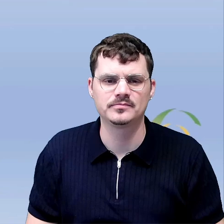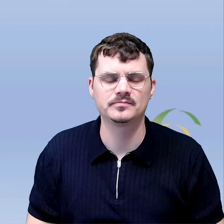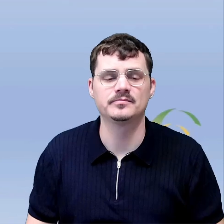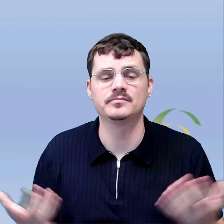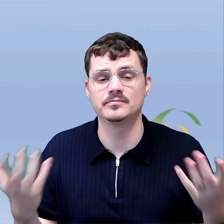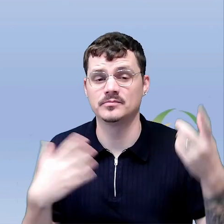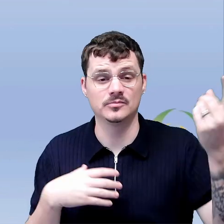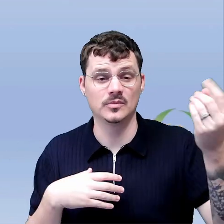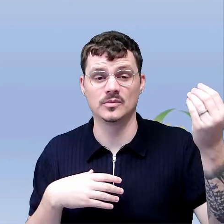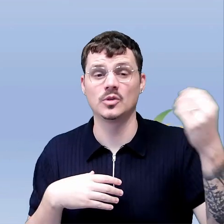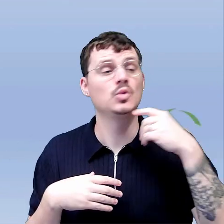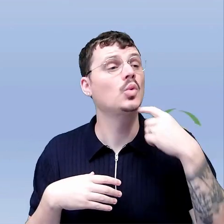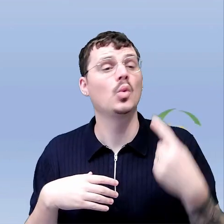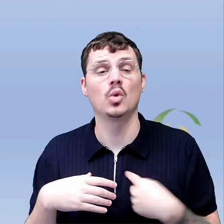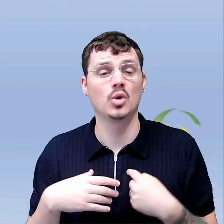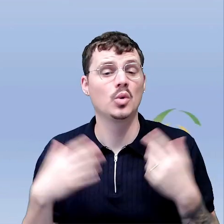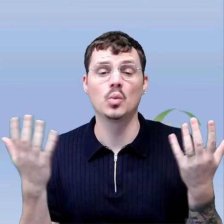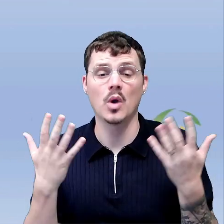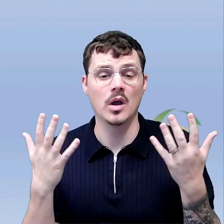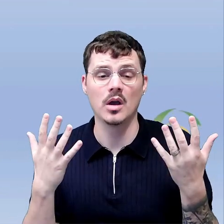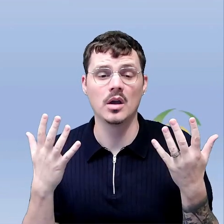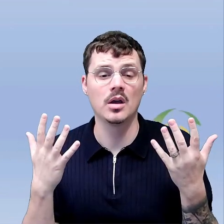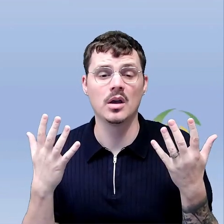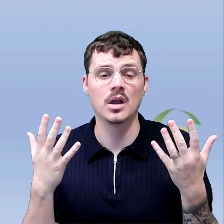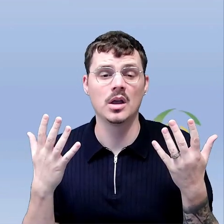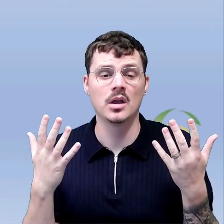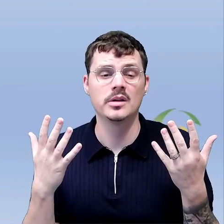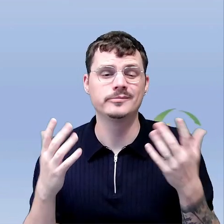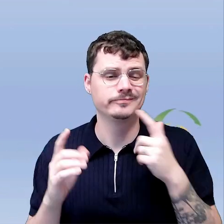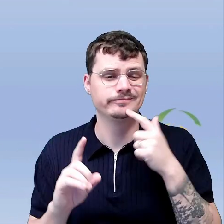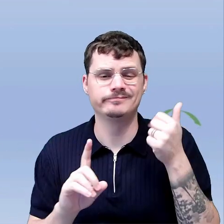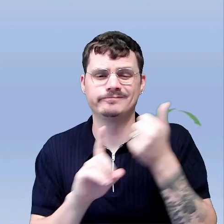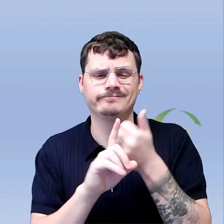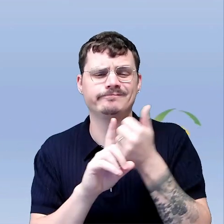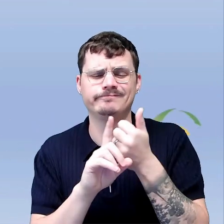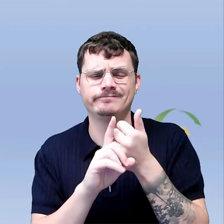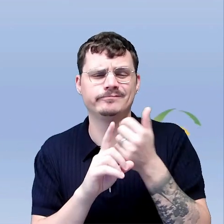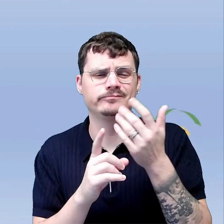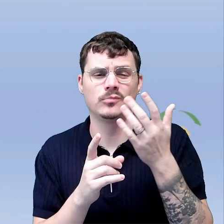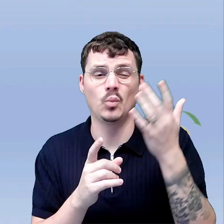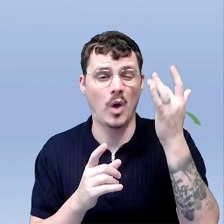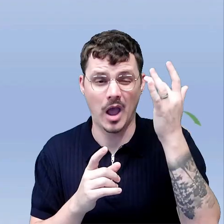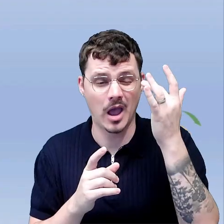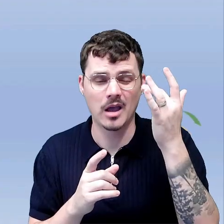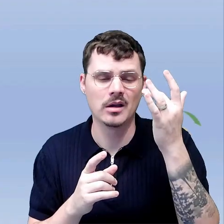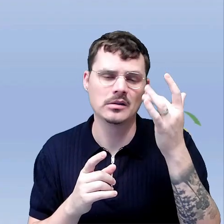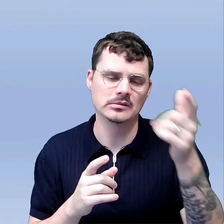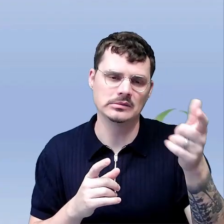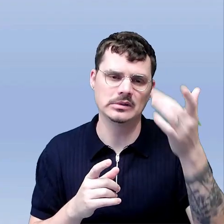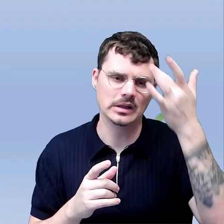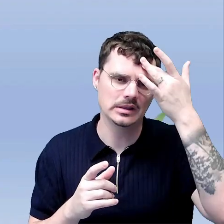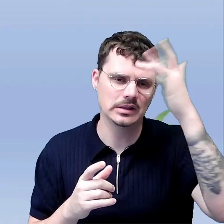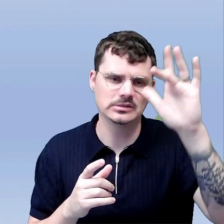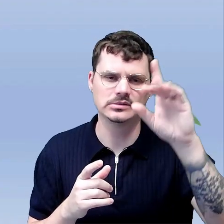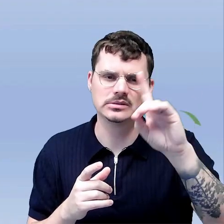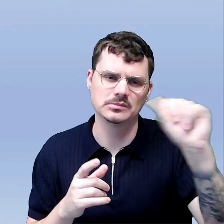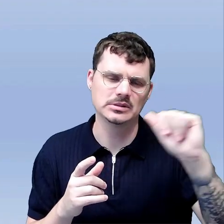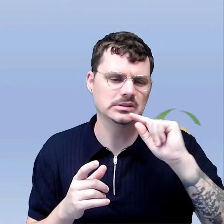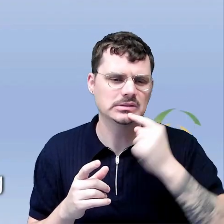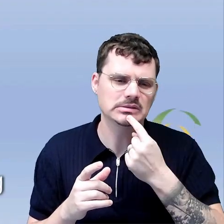And we'd been told that this was just some factor of profound intellectual